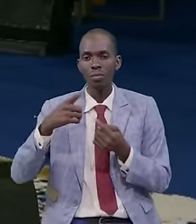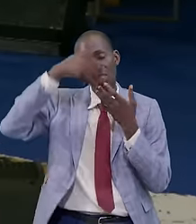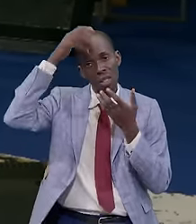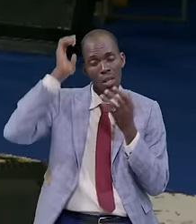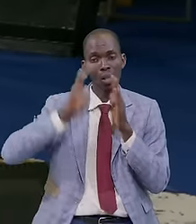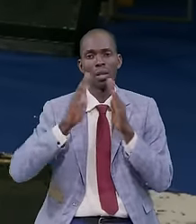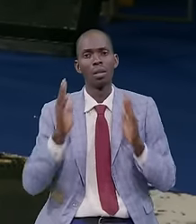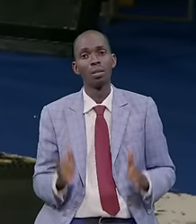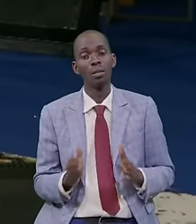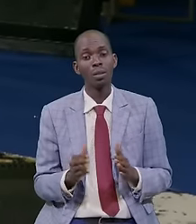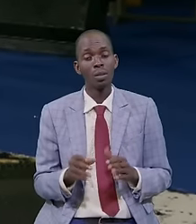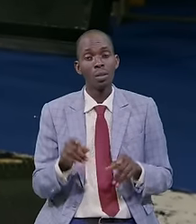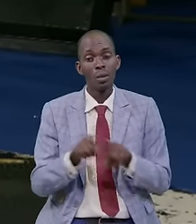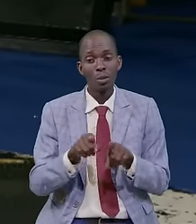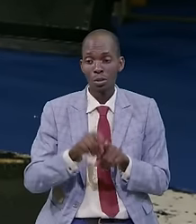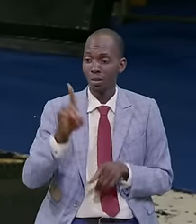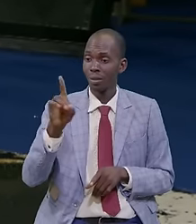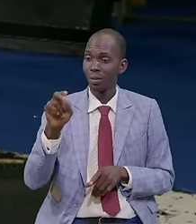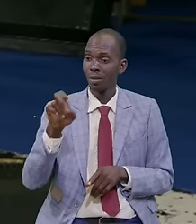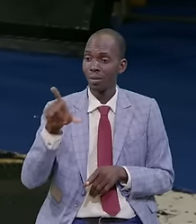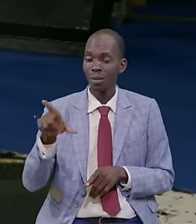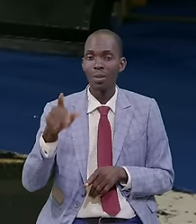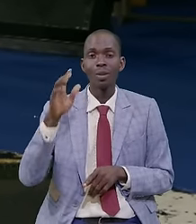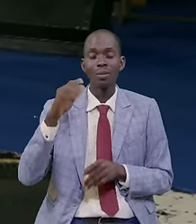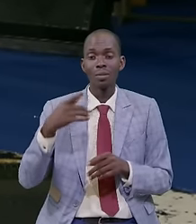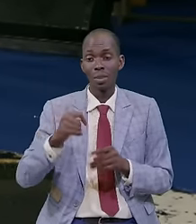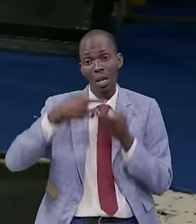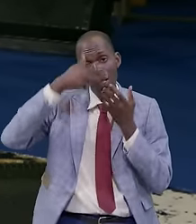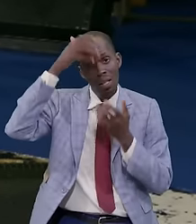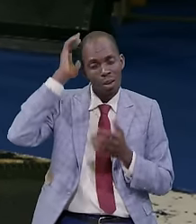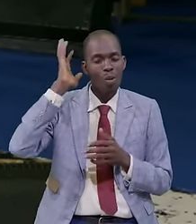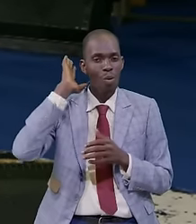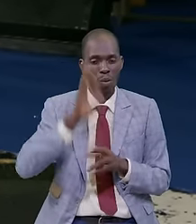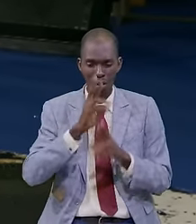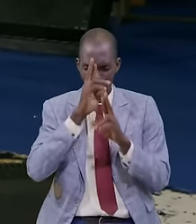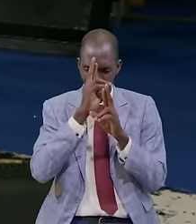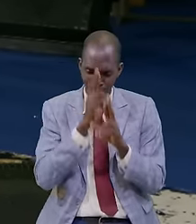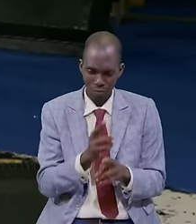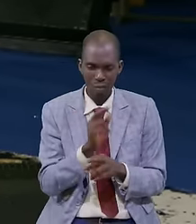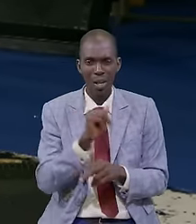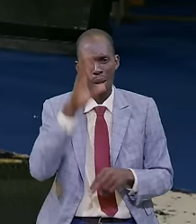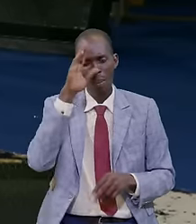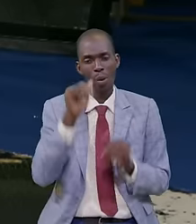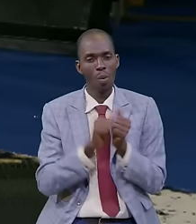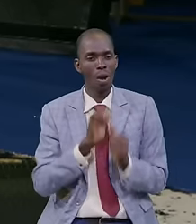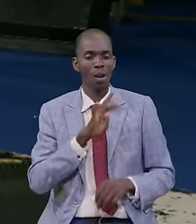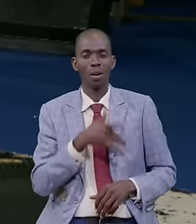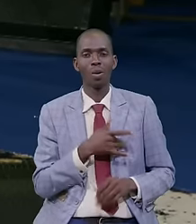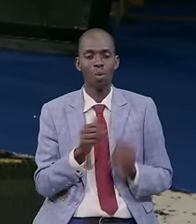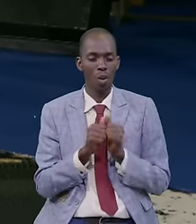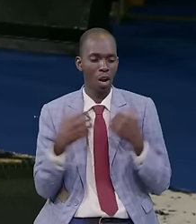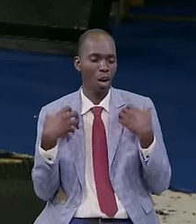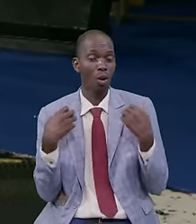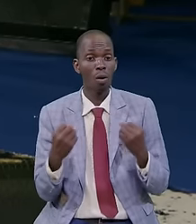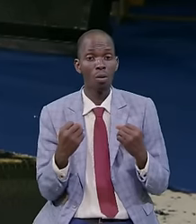Even lions will respect a man that has conviction, that has courage. All through the